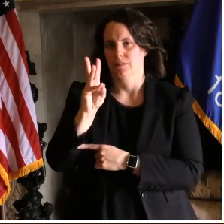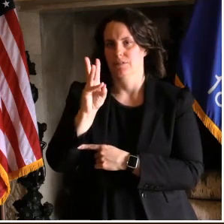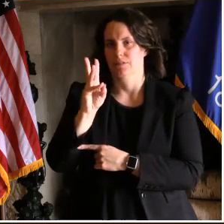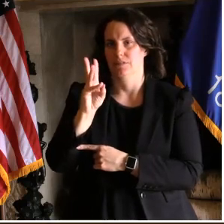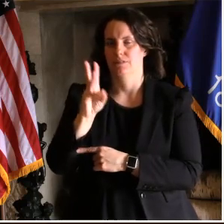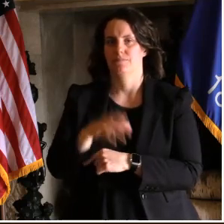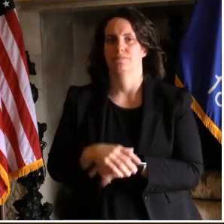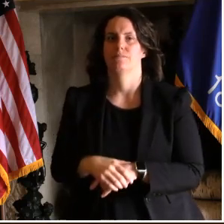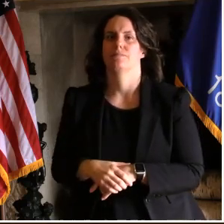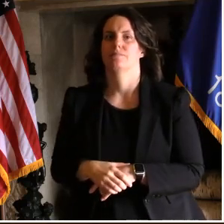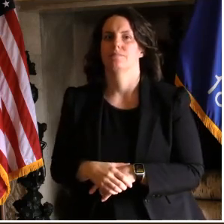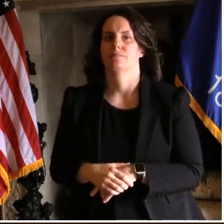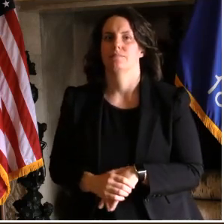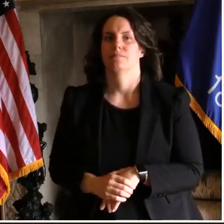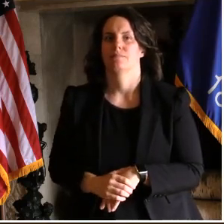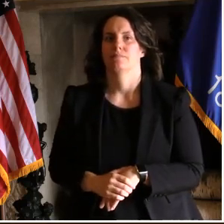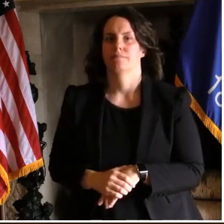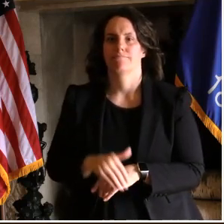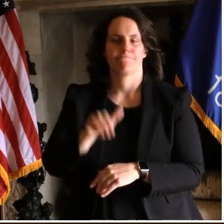Angelica from Fox 6.